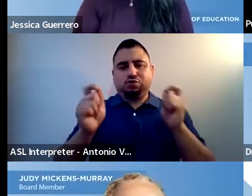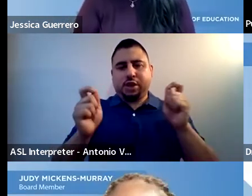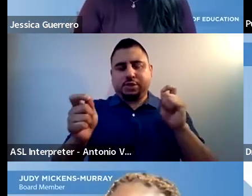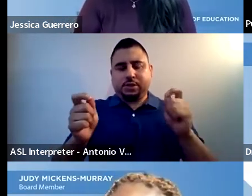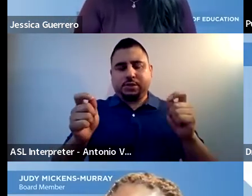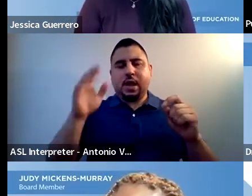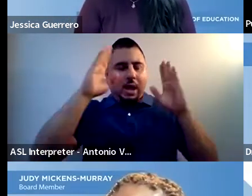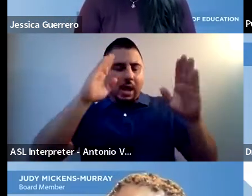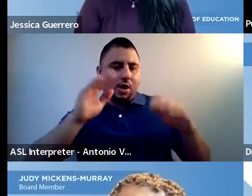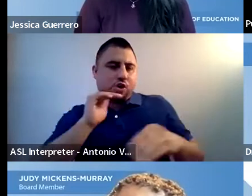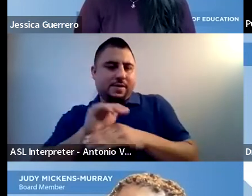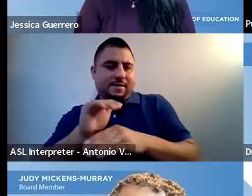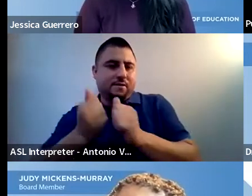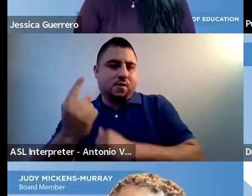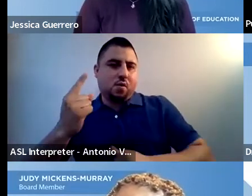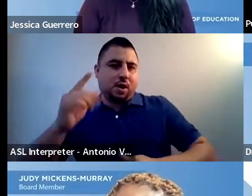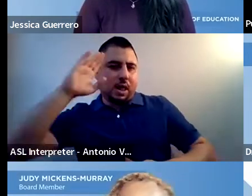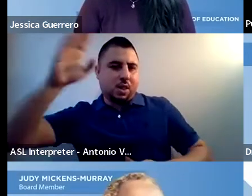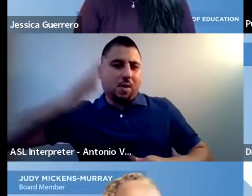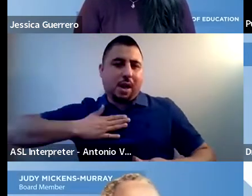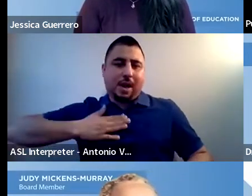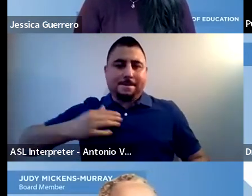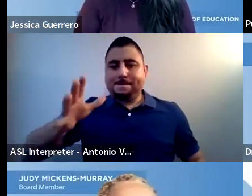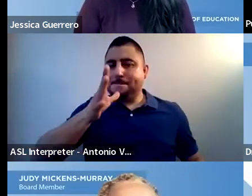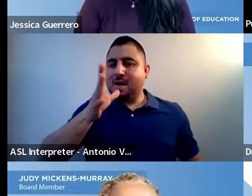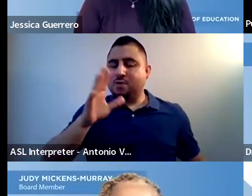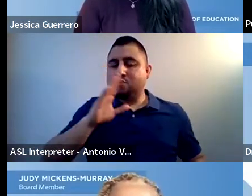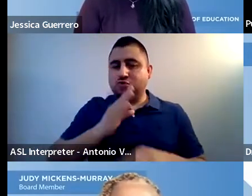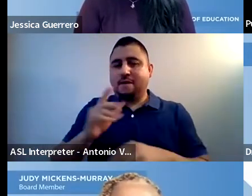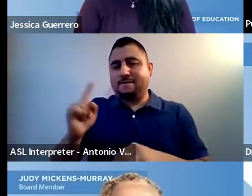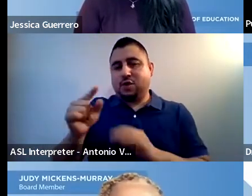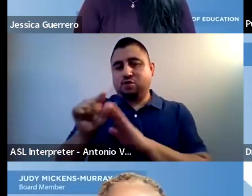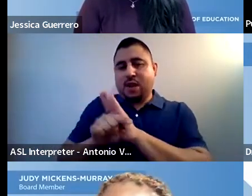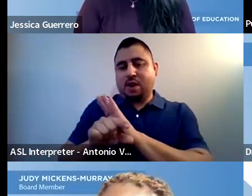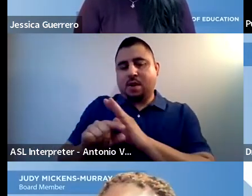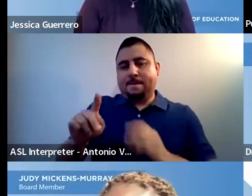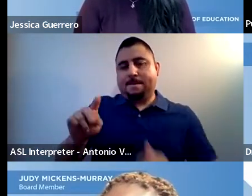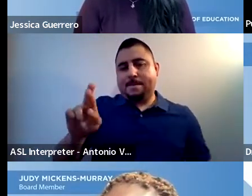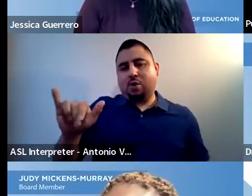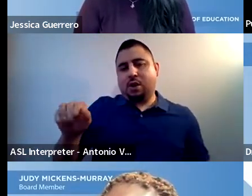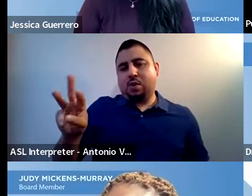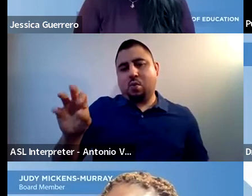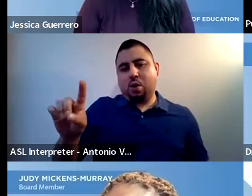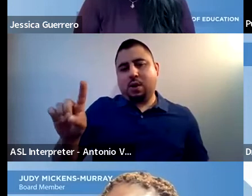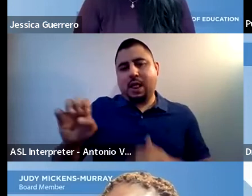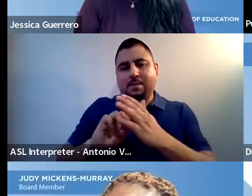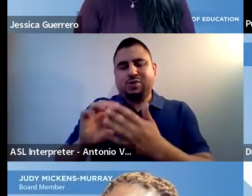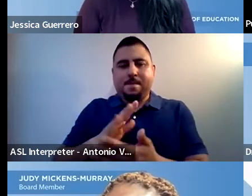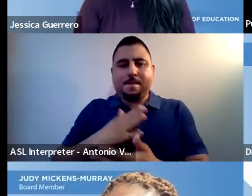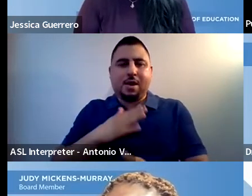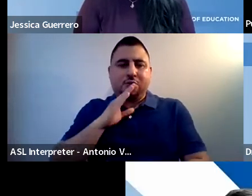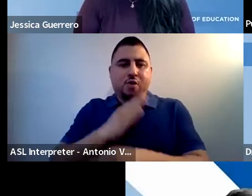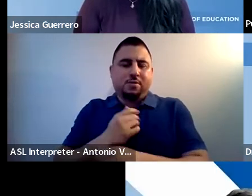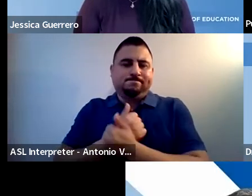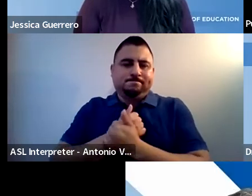everyone. Hello, I'm a mother whose daughter is a first grader at Perrywood Elementary. My daughter fell in love